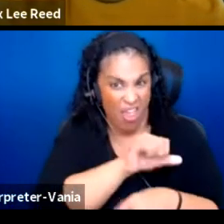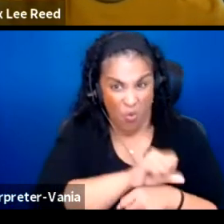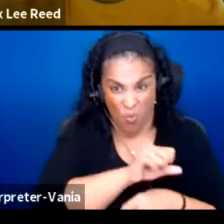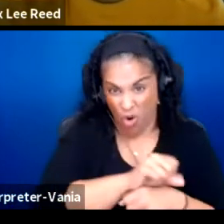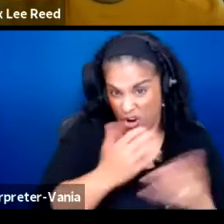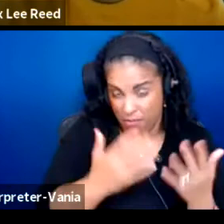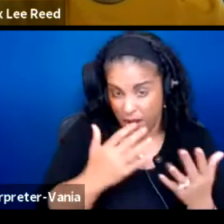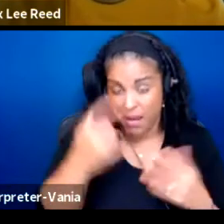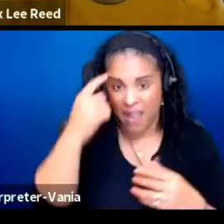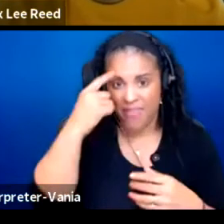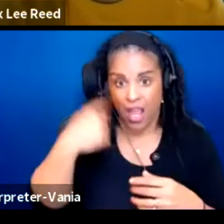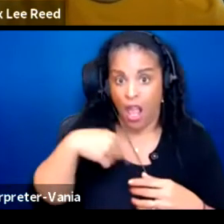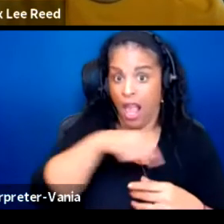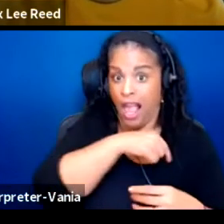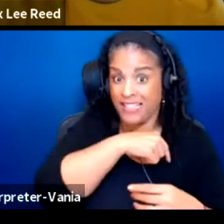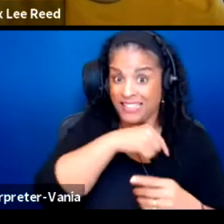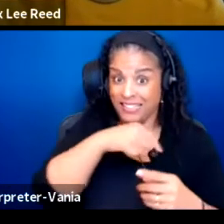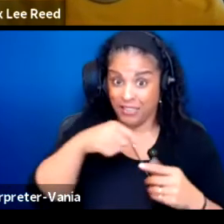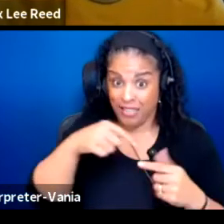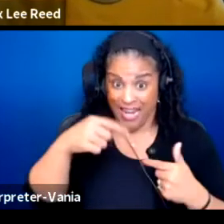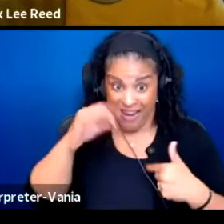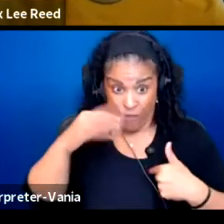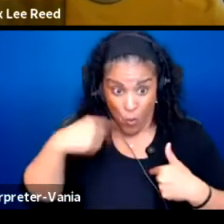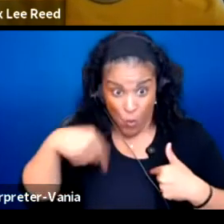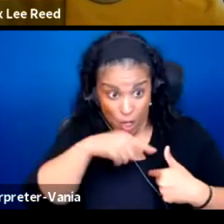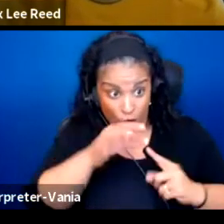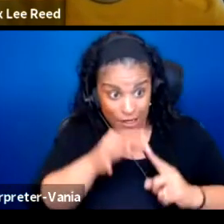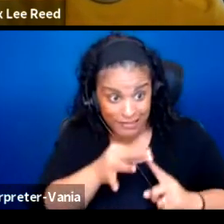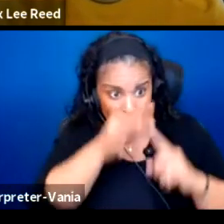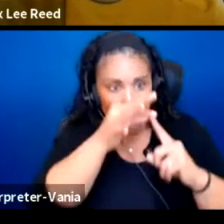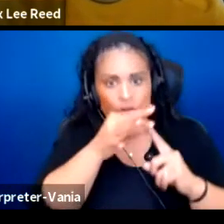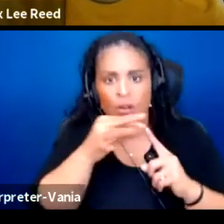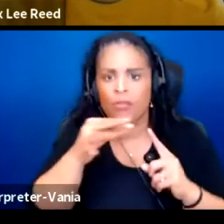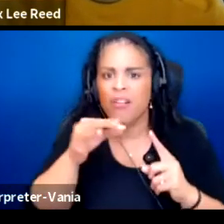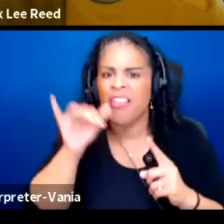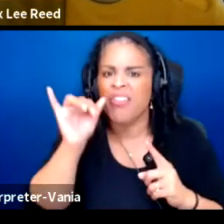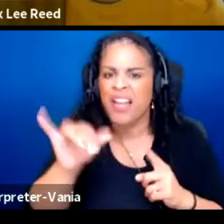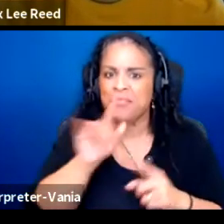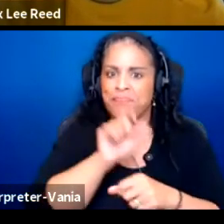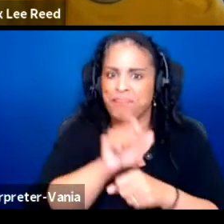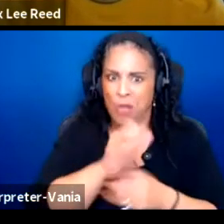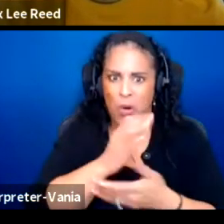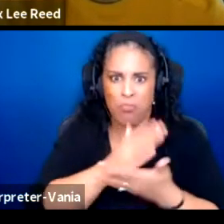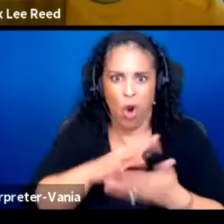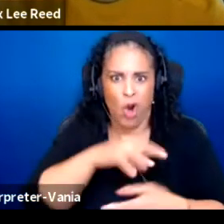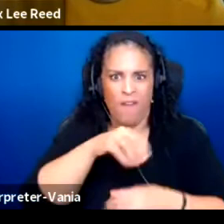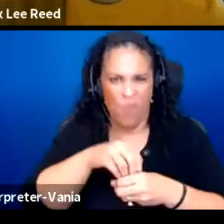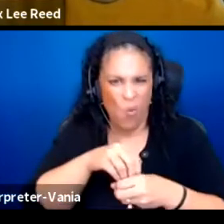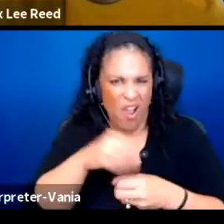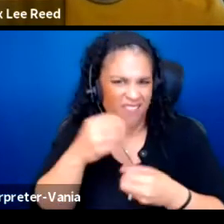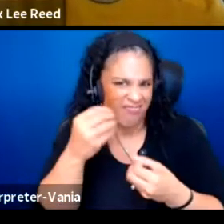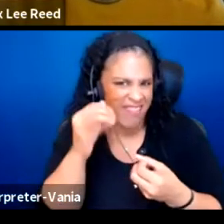being exceptional actually is part of what it is to be an artist.